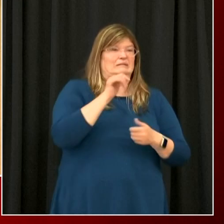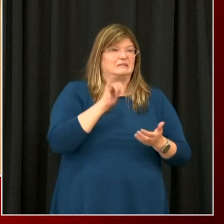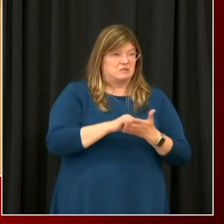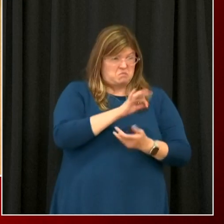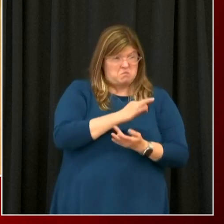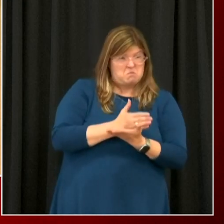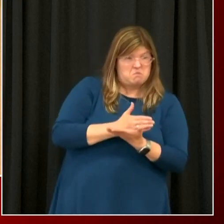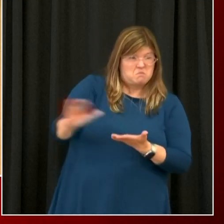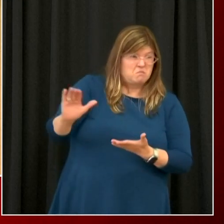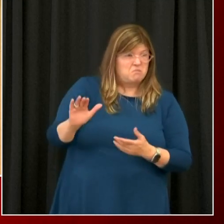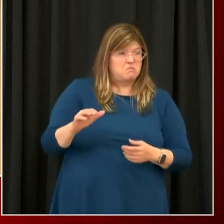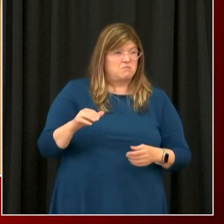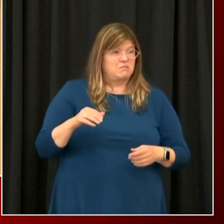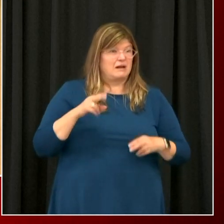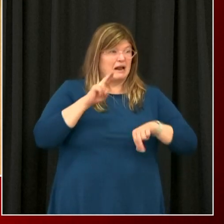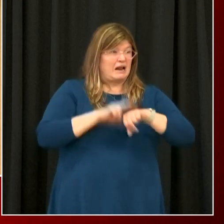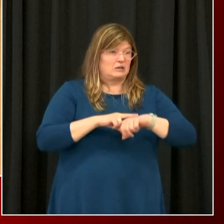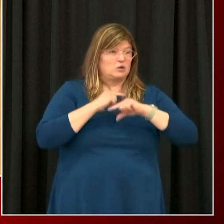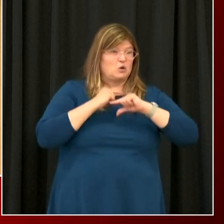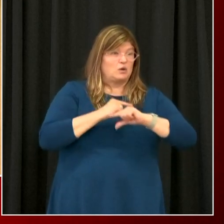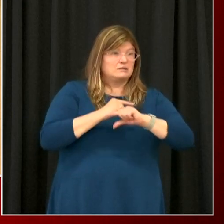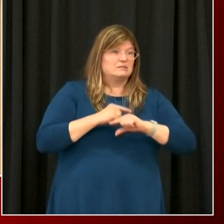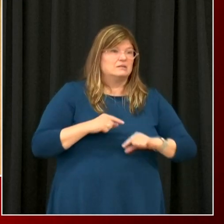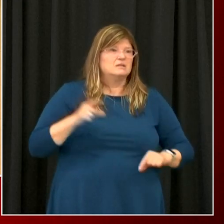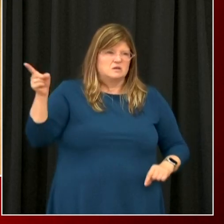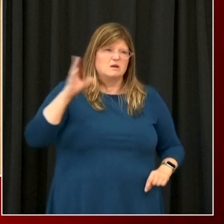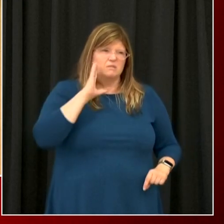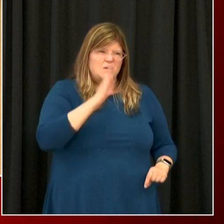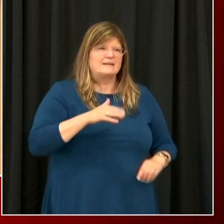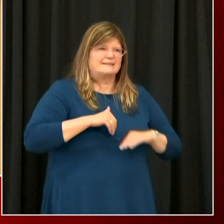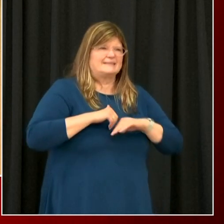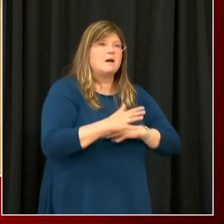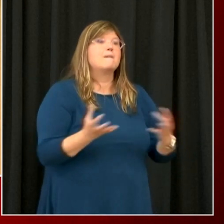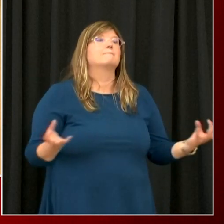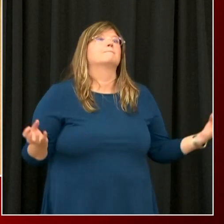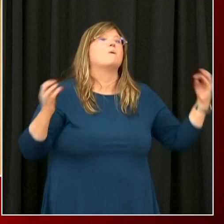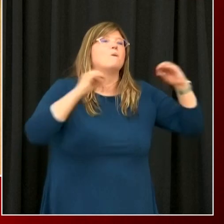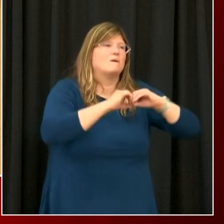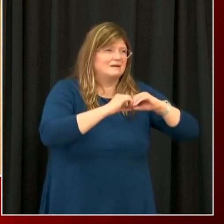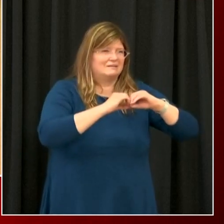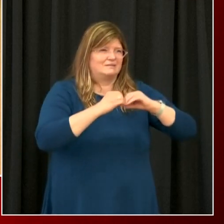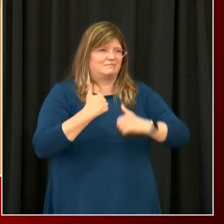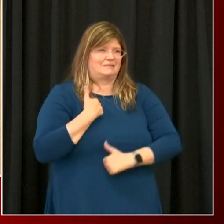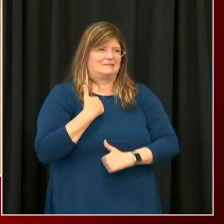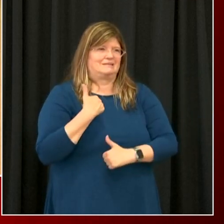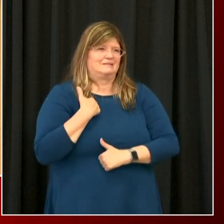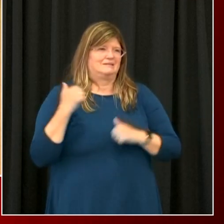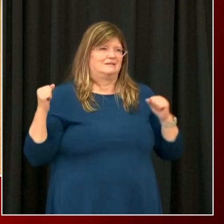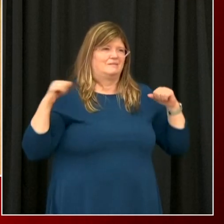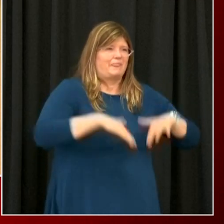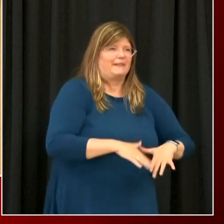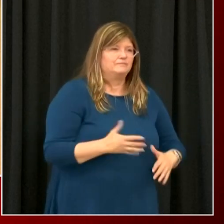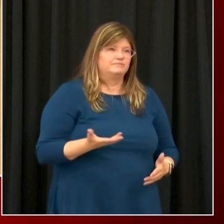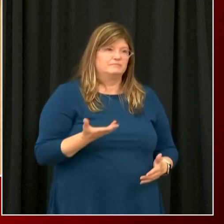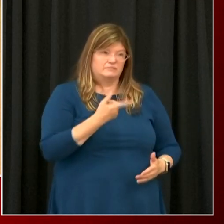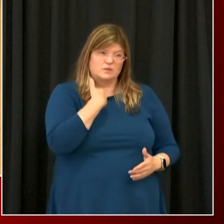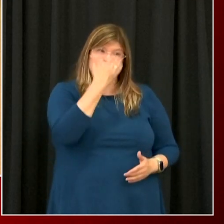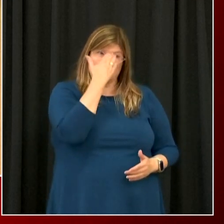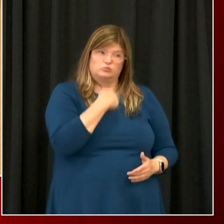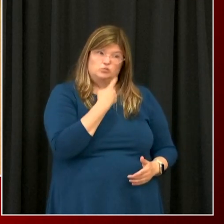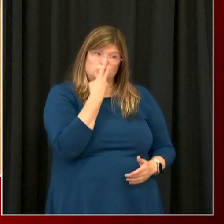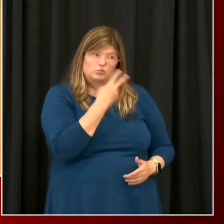about the National Guard, I assume, that he will send a different group of men and women to the district. I know you just read this tweet, but I have